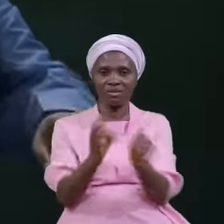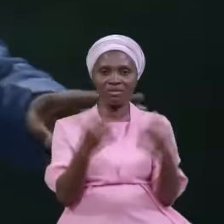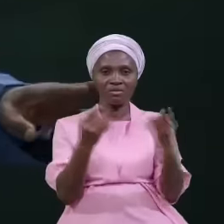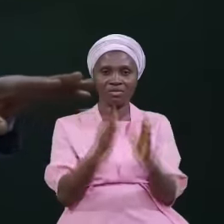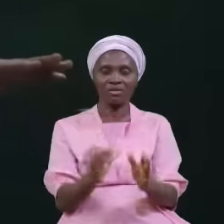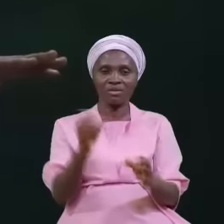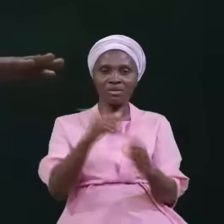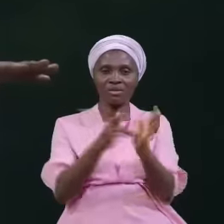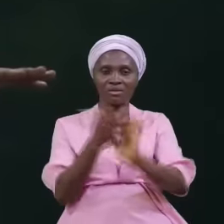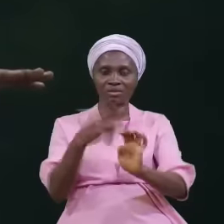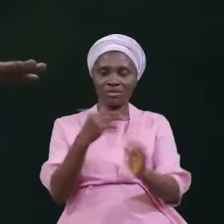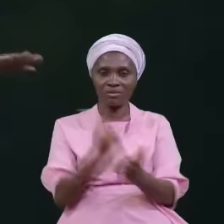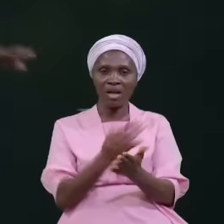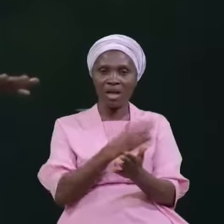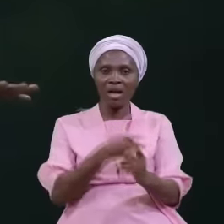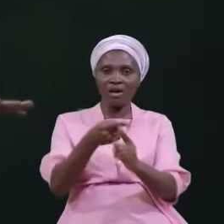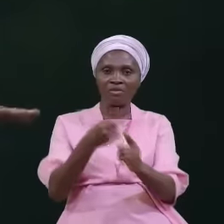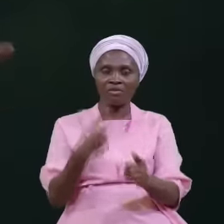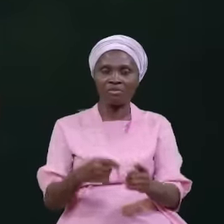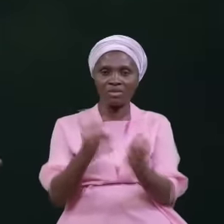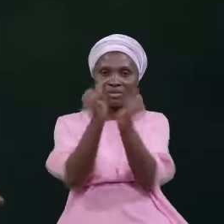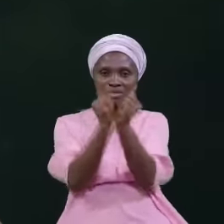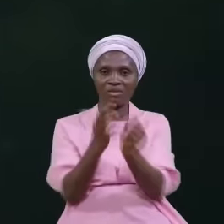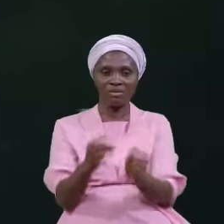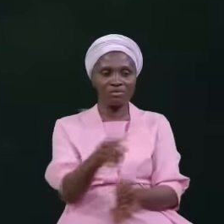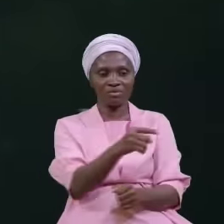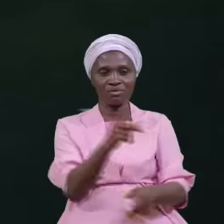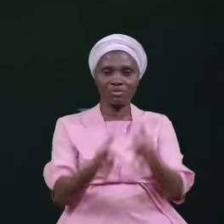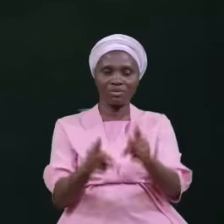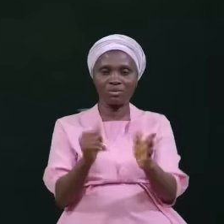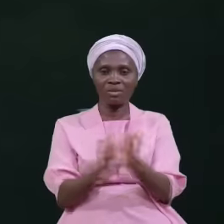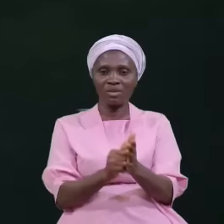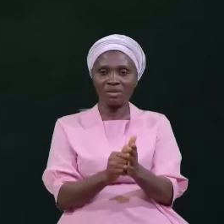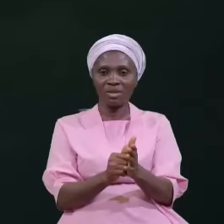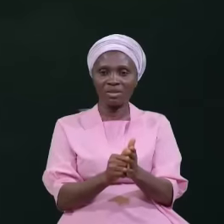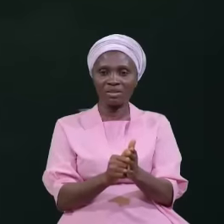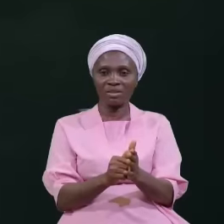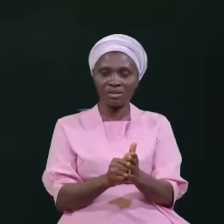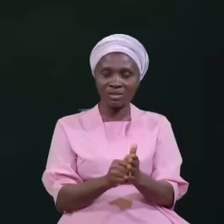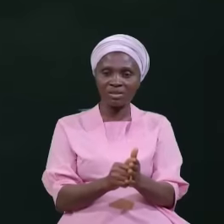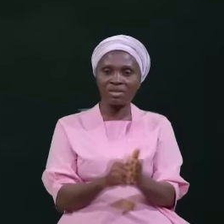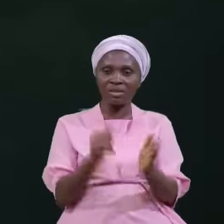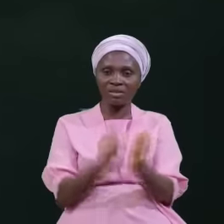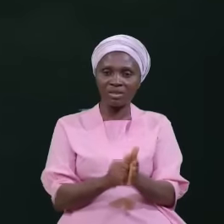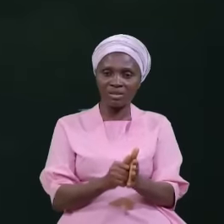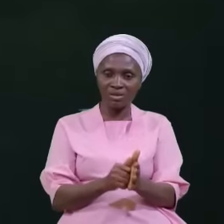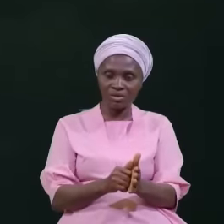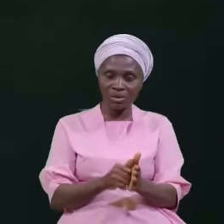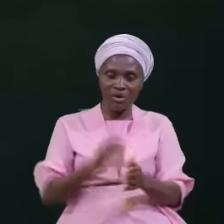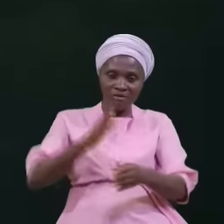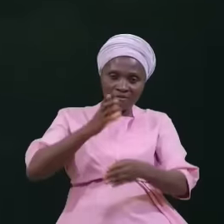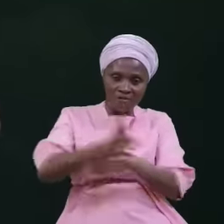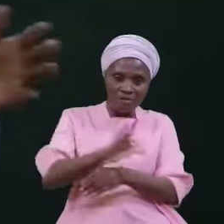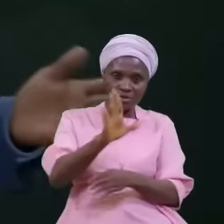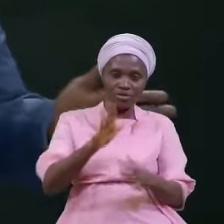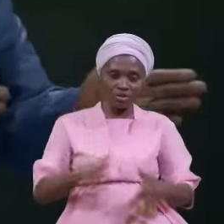slavery of those people that bully on your life, and they compel you to do what you don't want